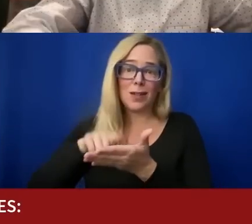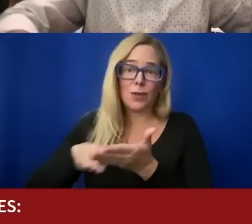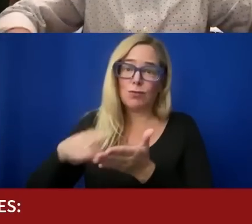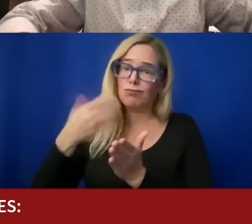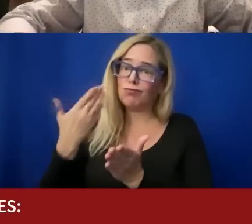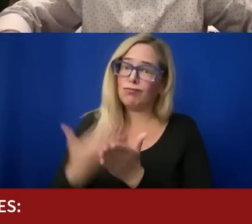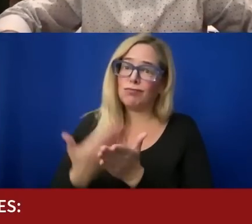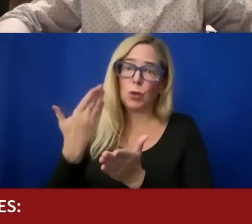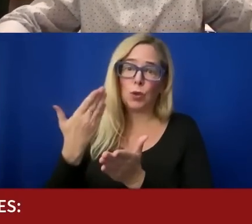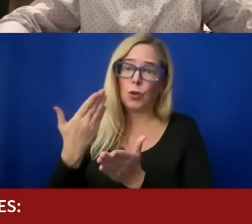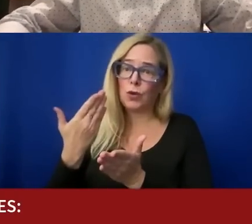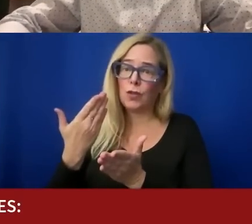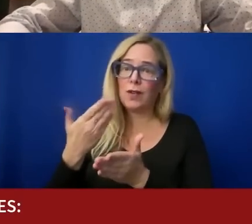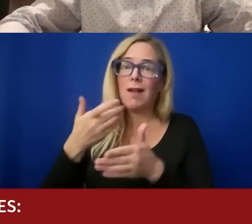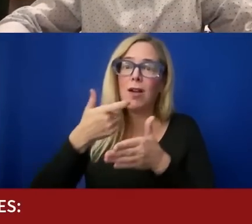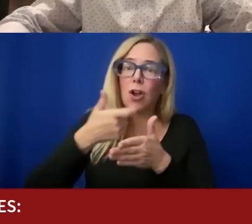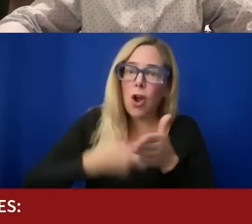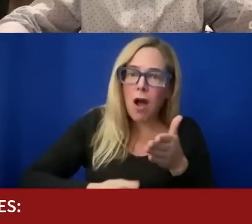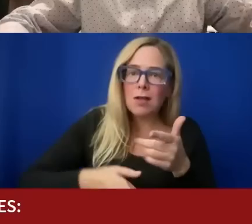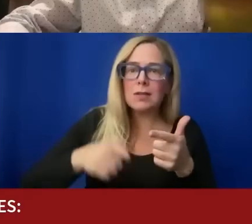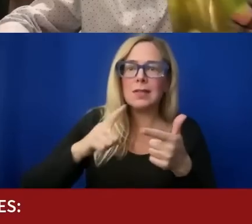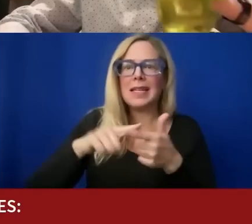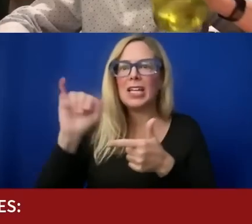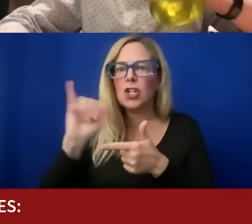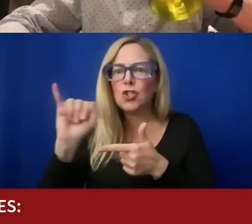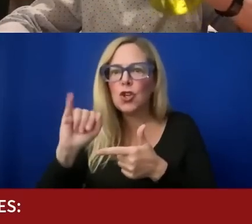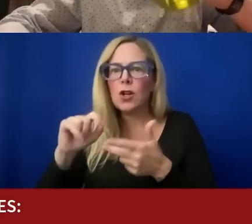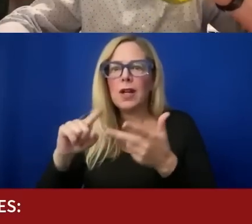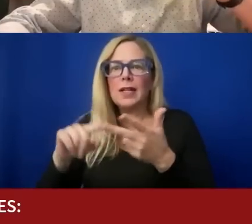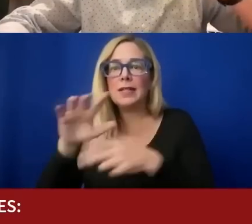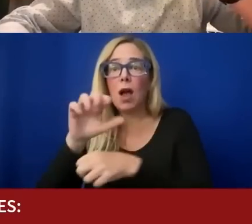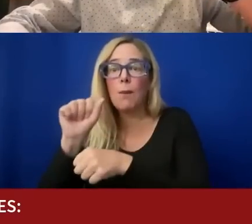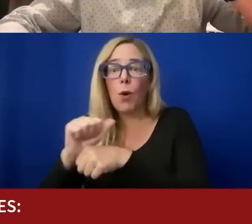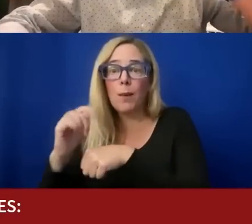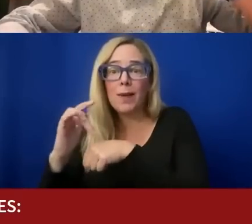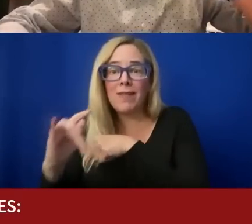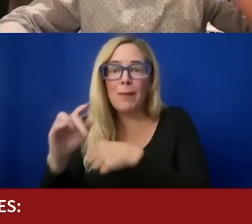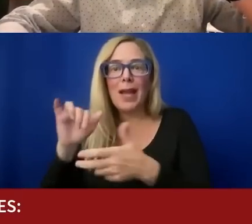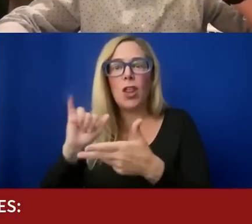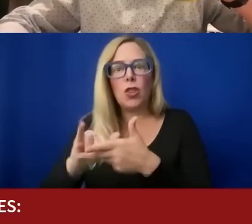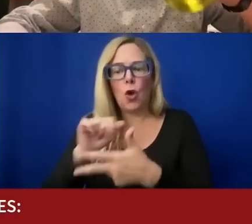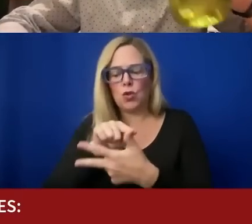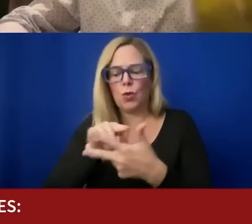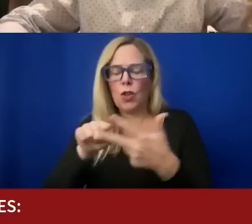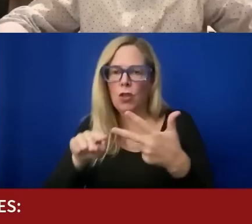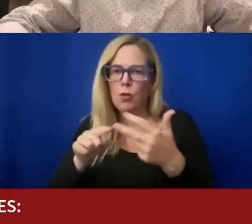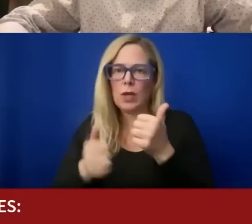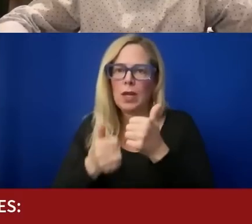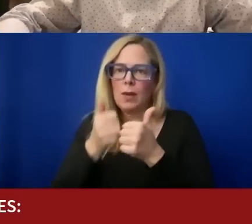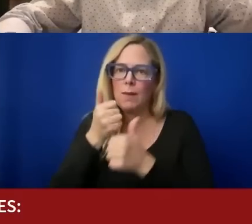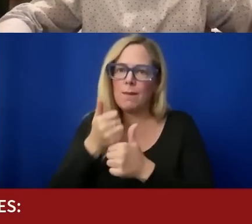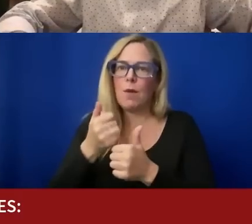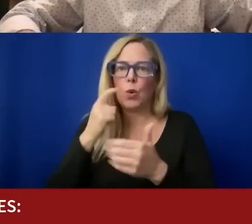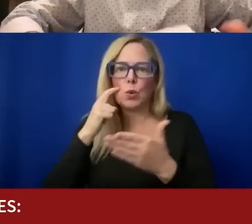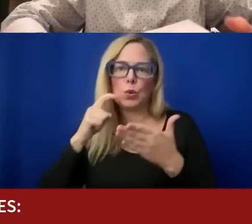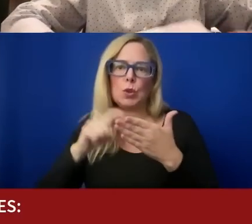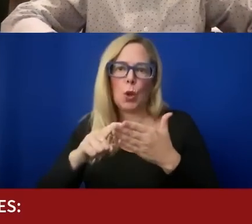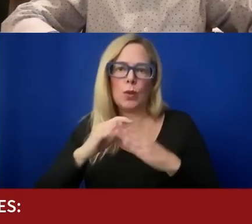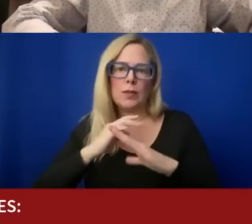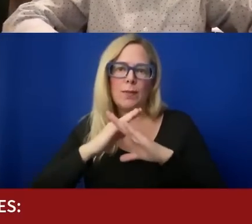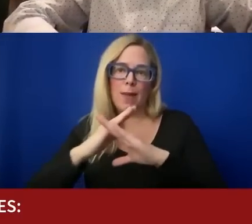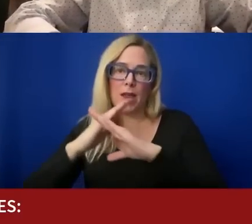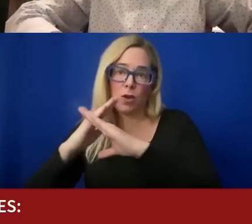on cost, insurance, and employment availability were one of the most commonly reported barriers for SGM people as well. So there seems to